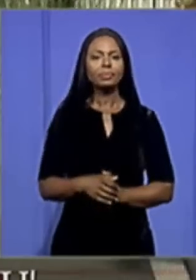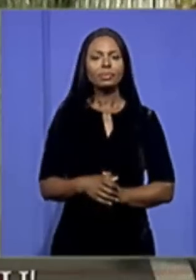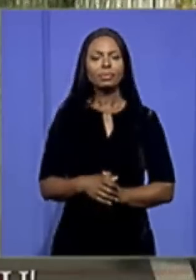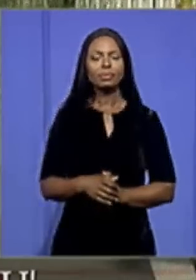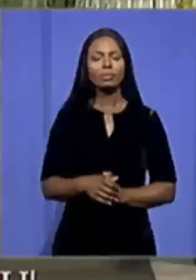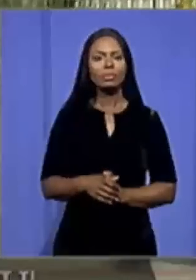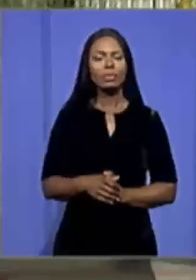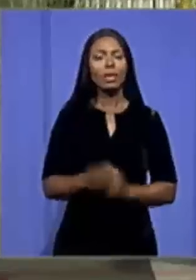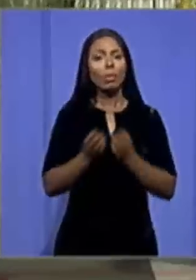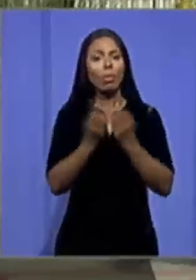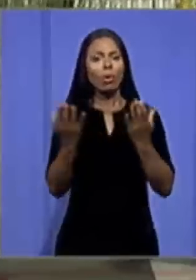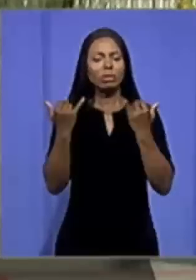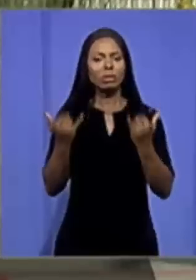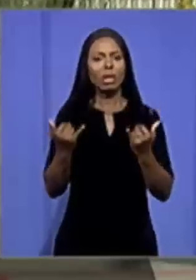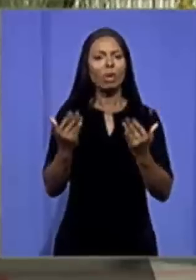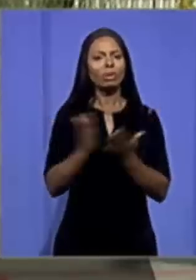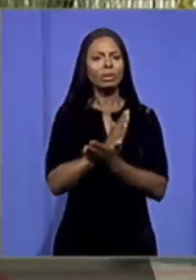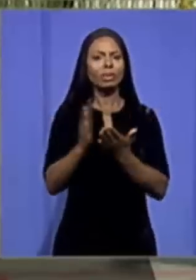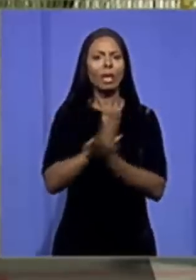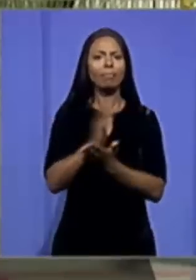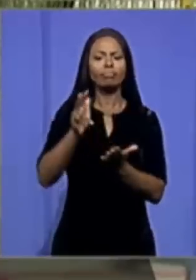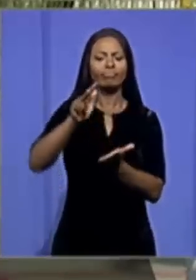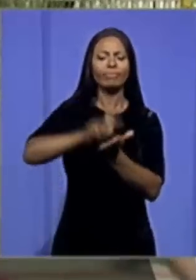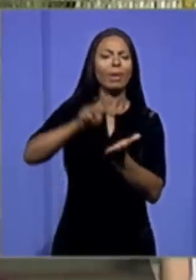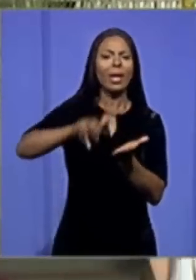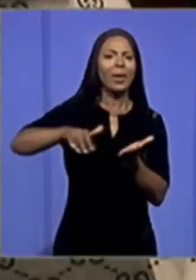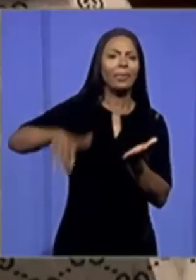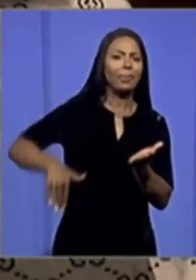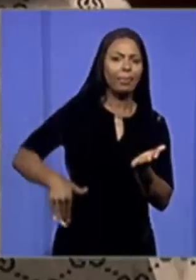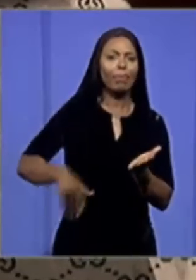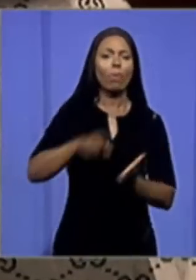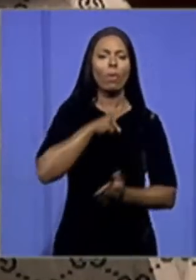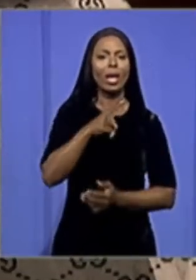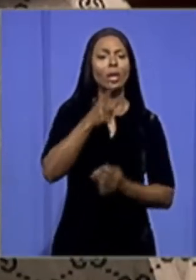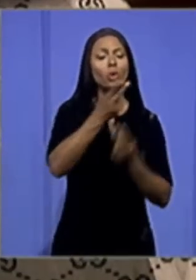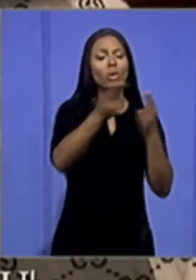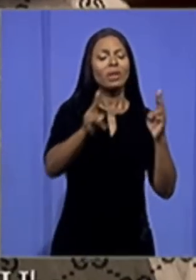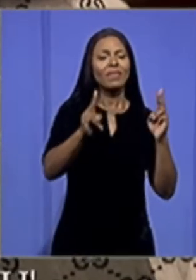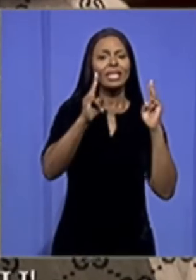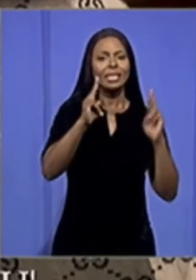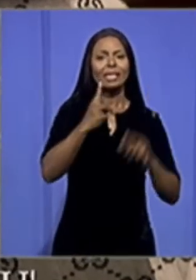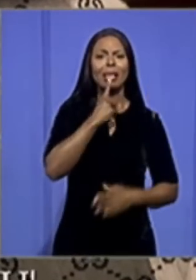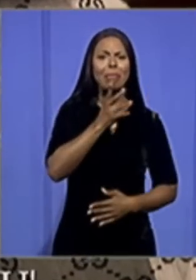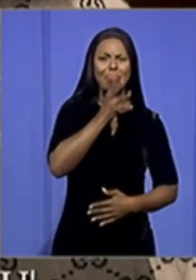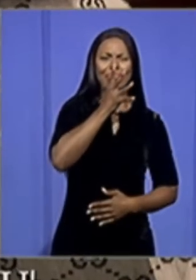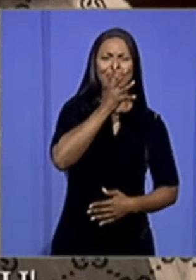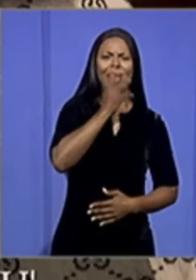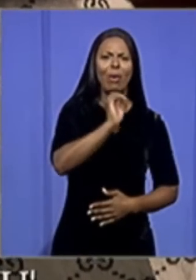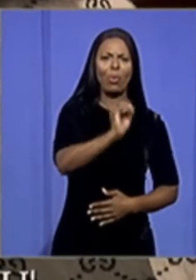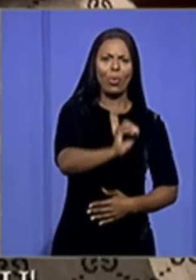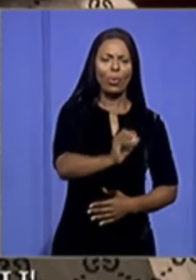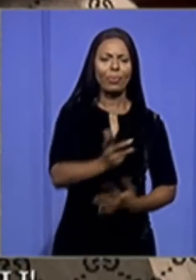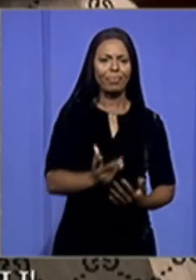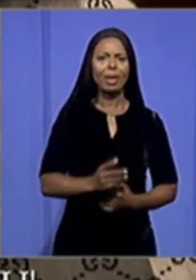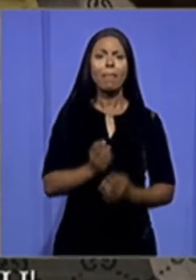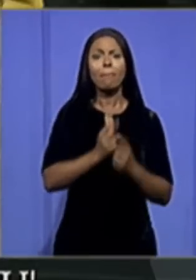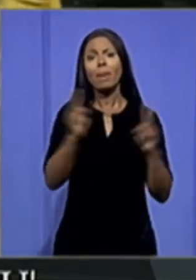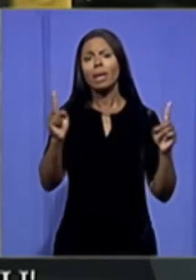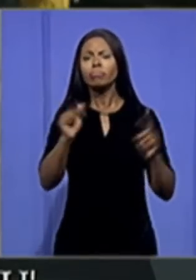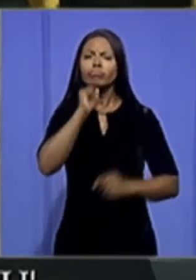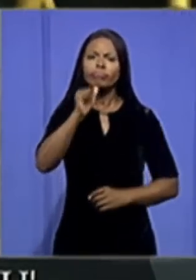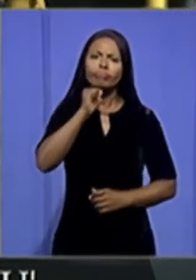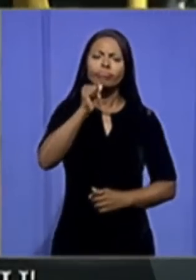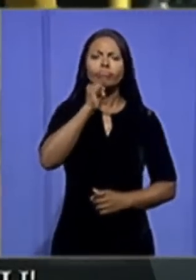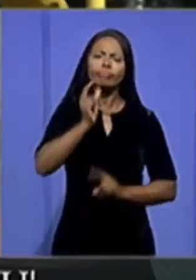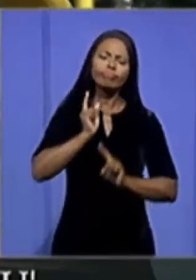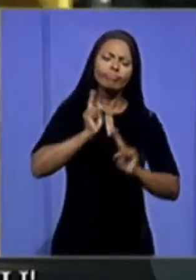Baithuti ba ba iseng ba amogelwe ka ntlha ya fa go tletse mo yunibesithi ba ntse ba tla ka bontsi mo campuseng ka tsholofelo ya